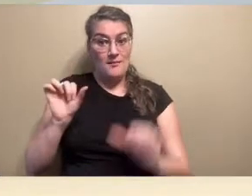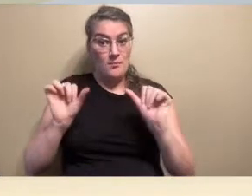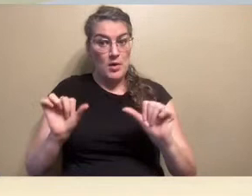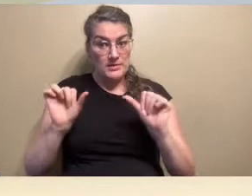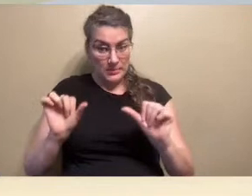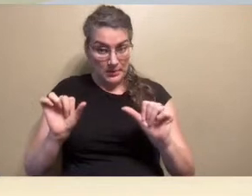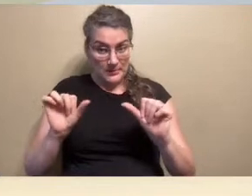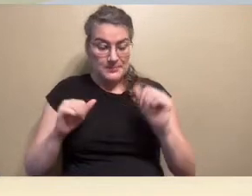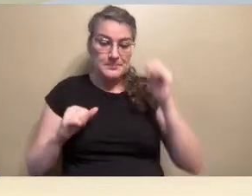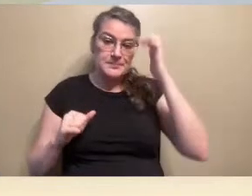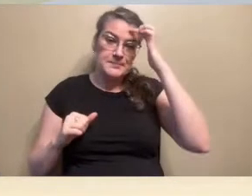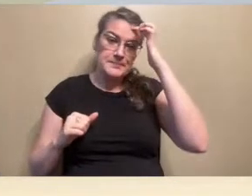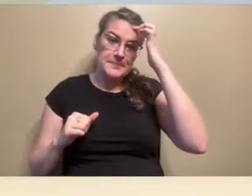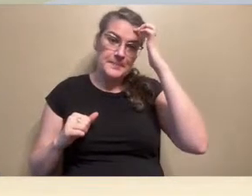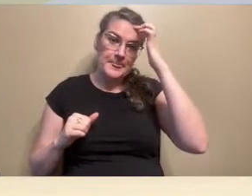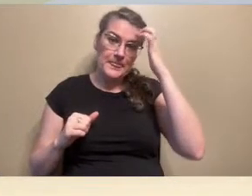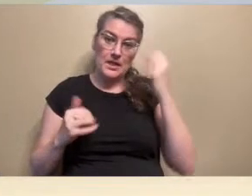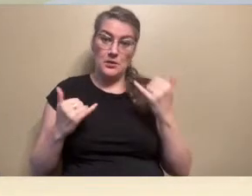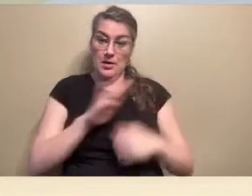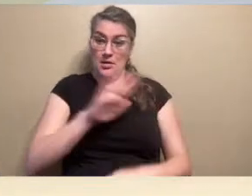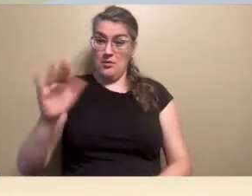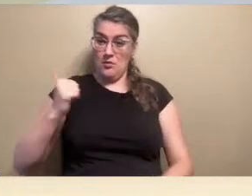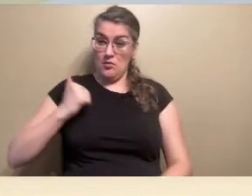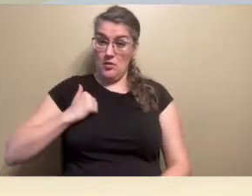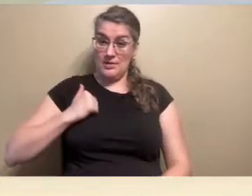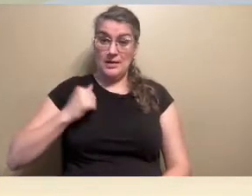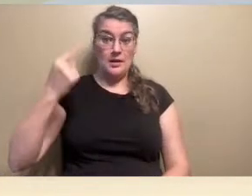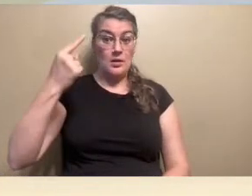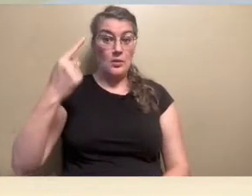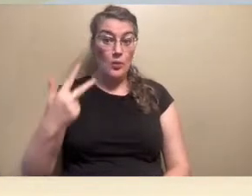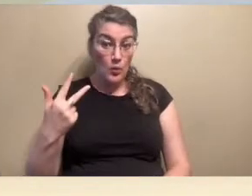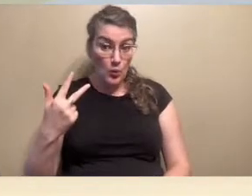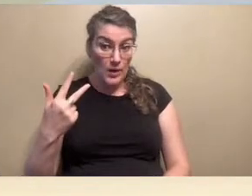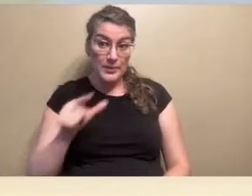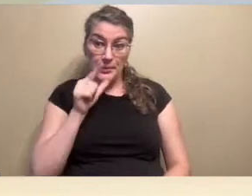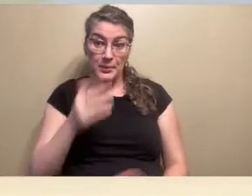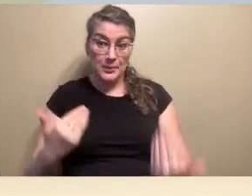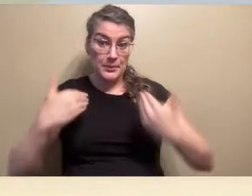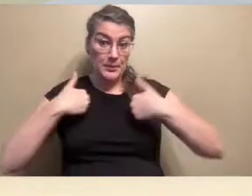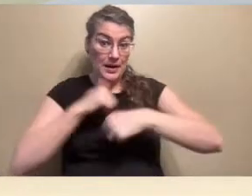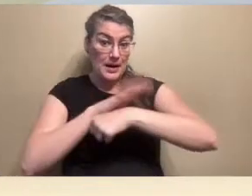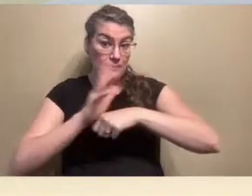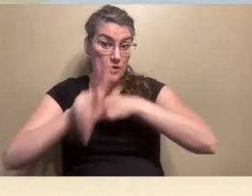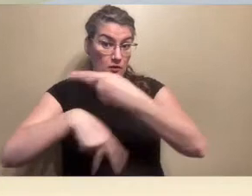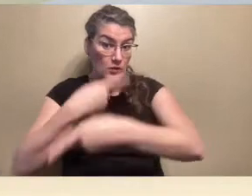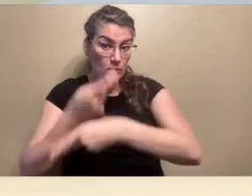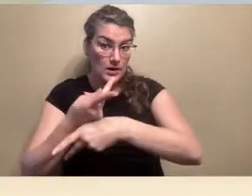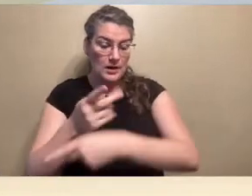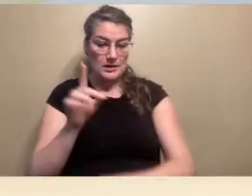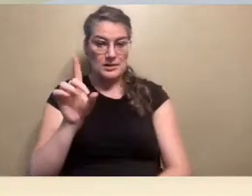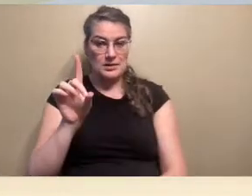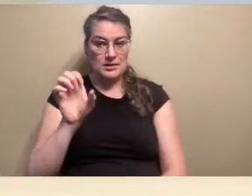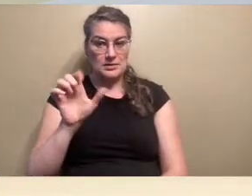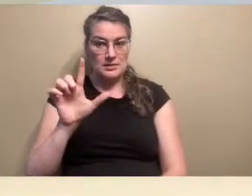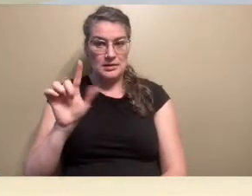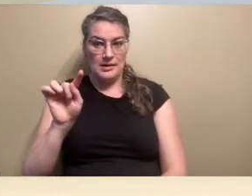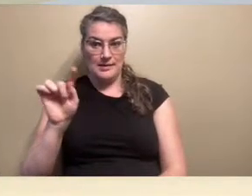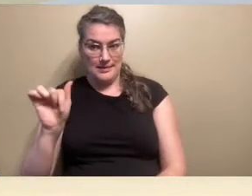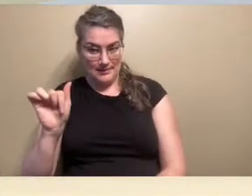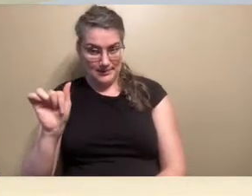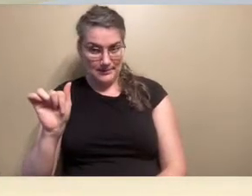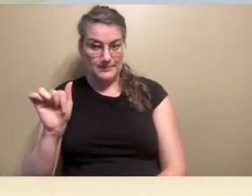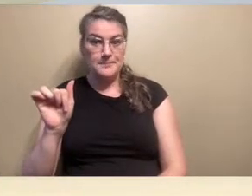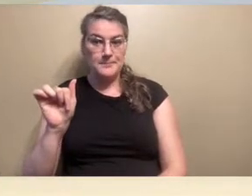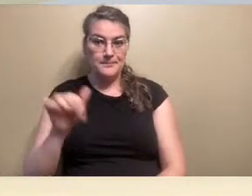Currently, 1/3 of all new cases in Canada are attributed to the Delta variant. A greater proportion of the Delta cases are